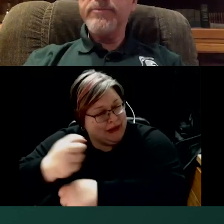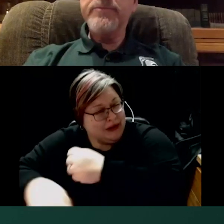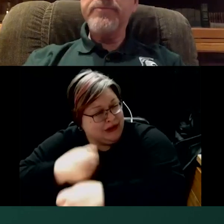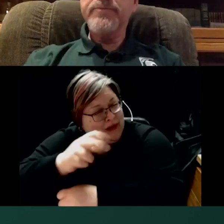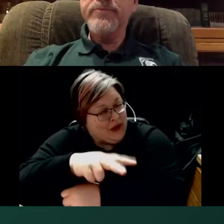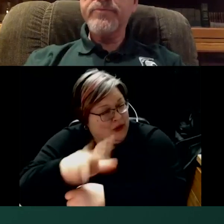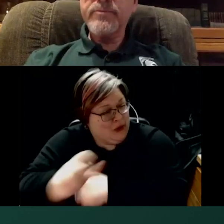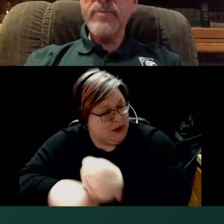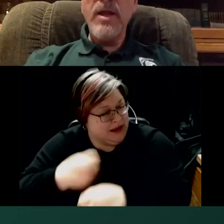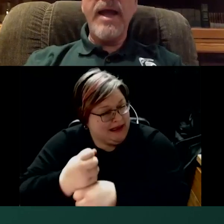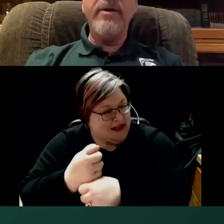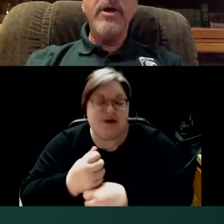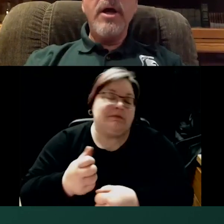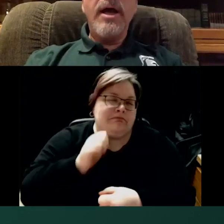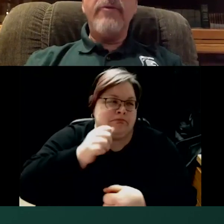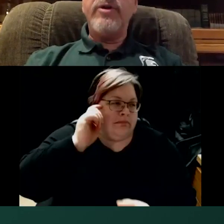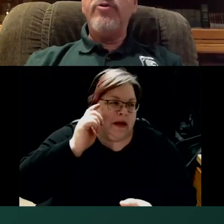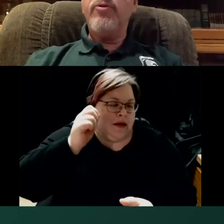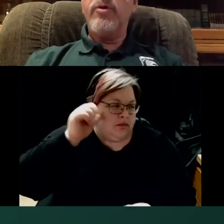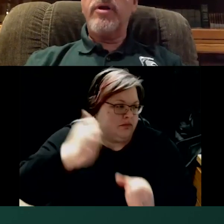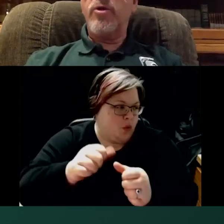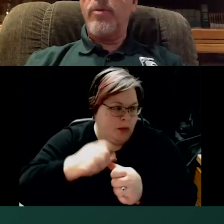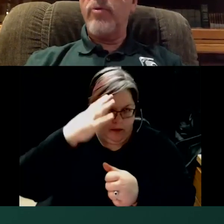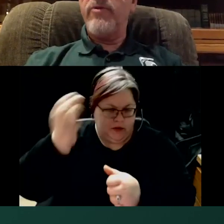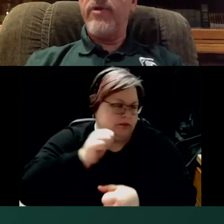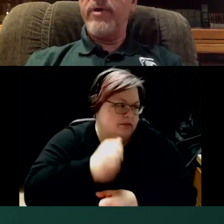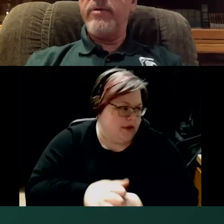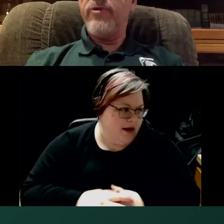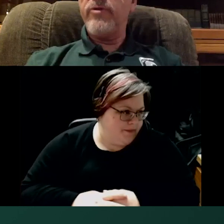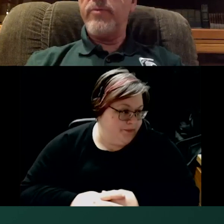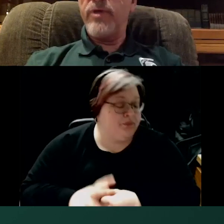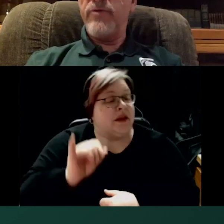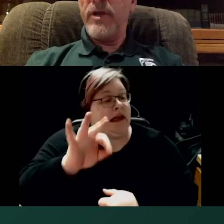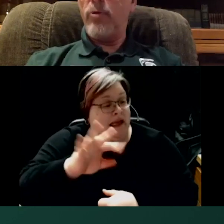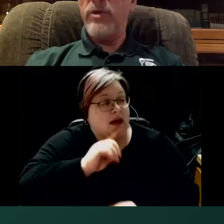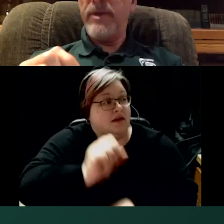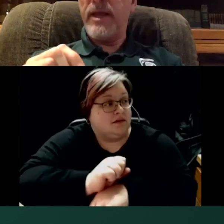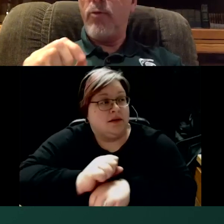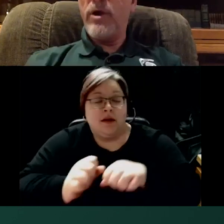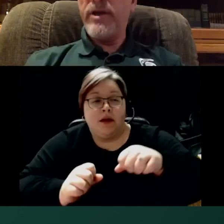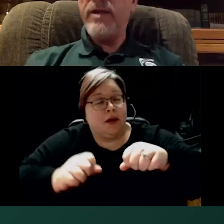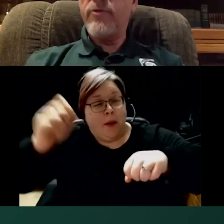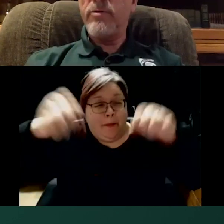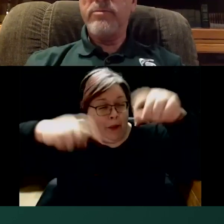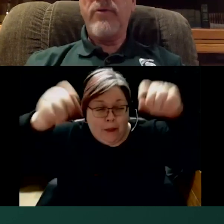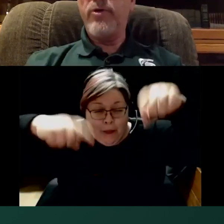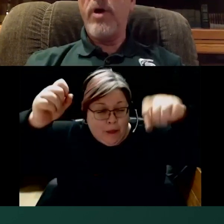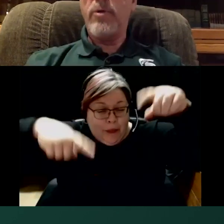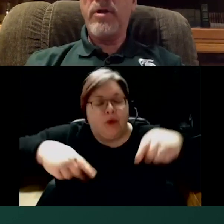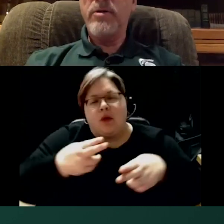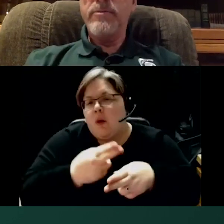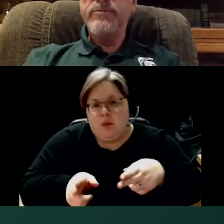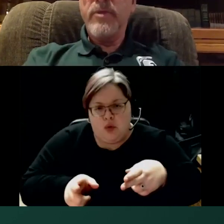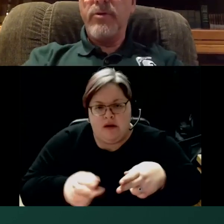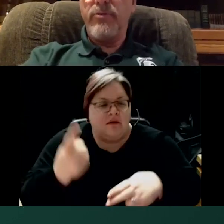year. And if they do produce a storm, it will be fairly brief, and it'll only be like one night for a few